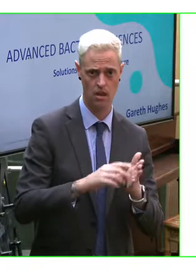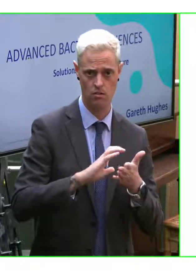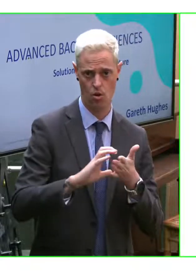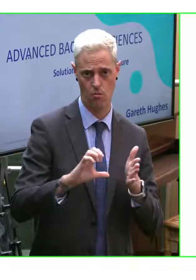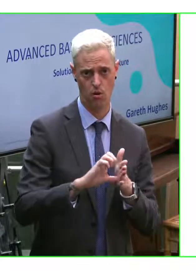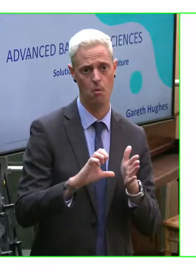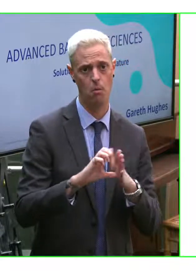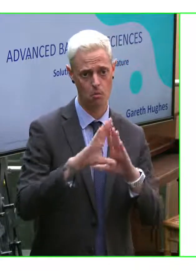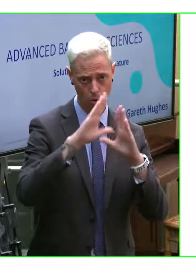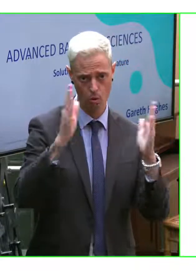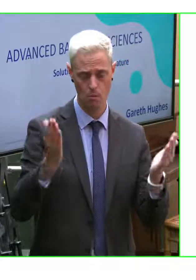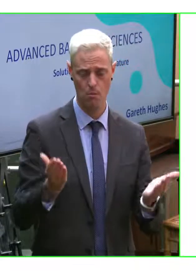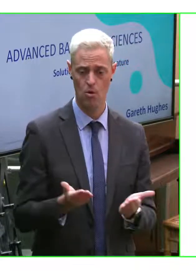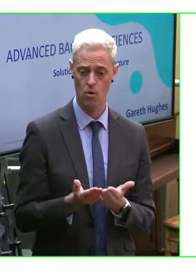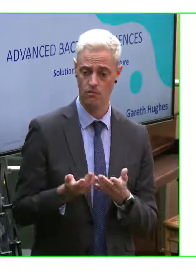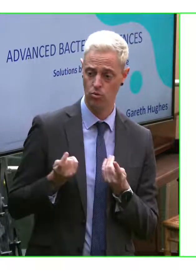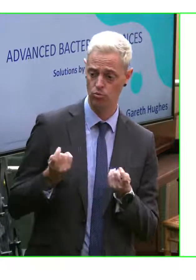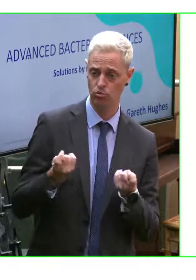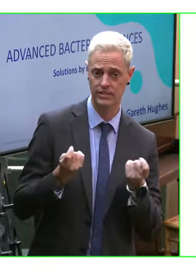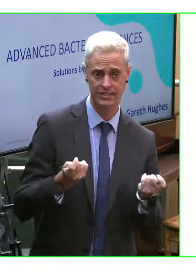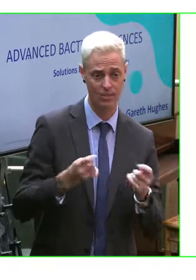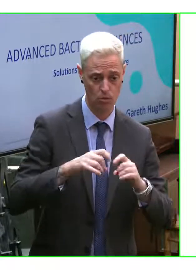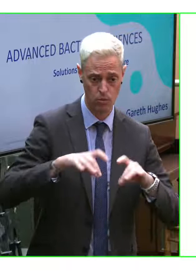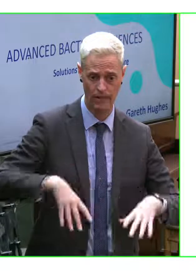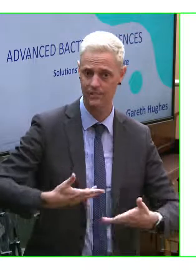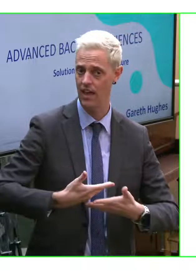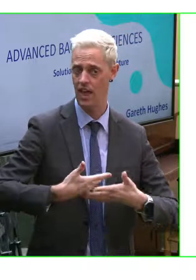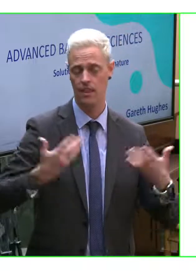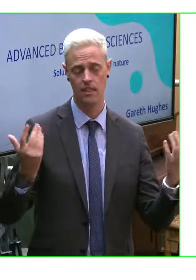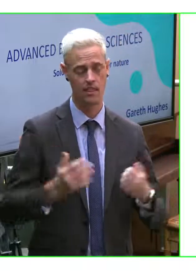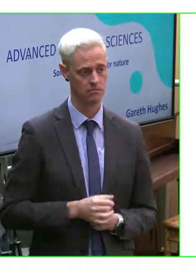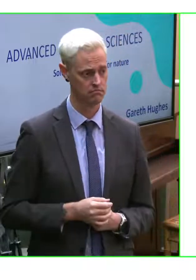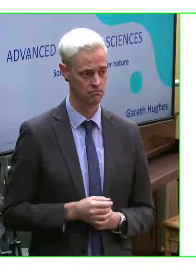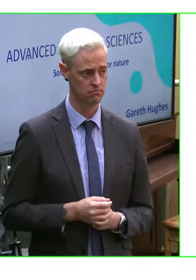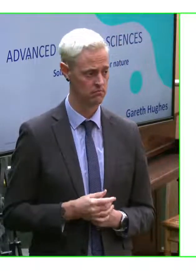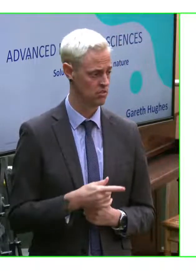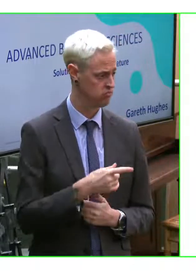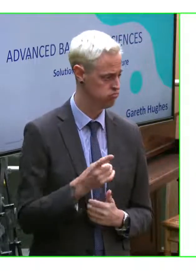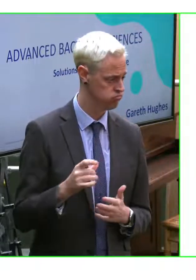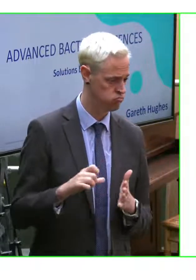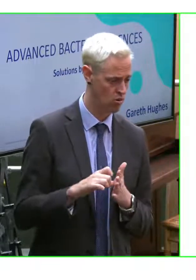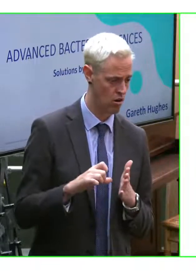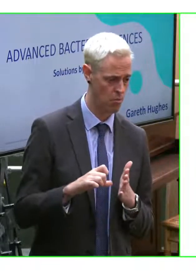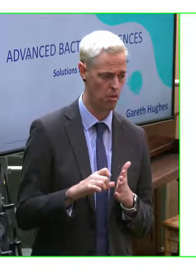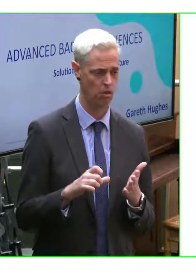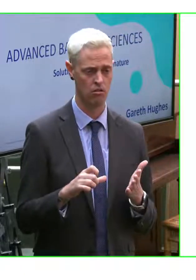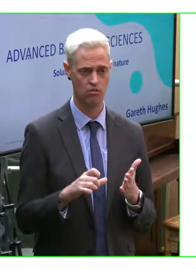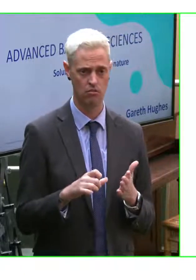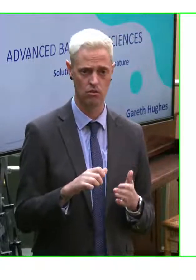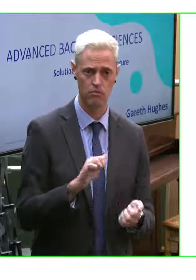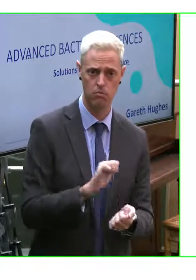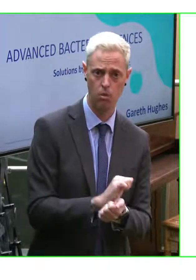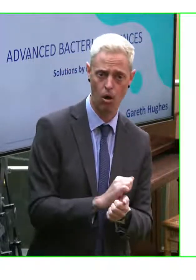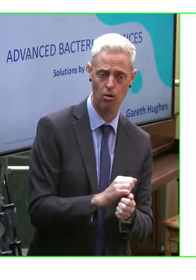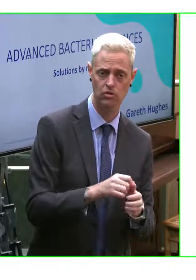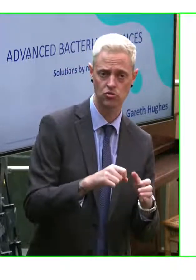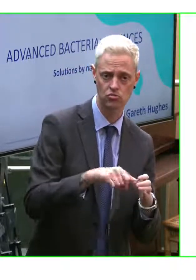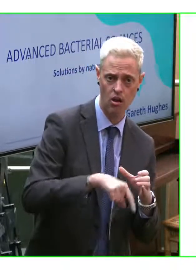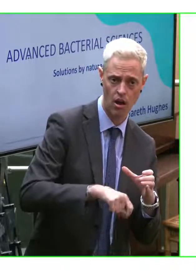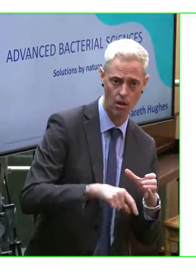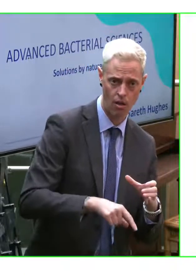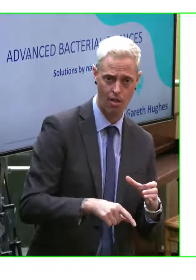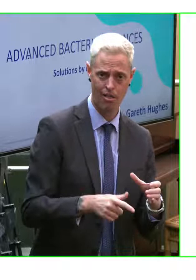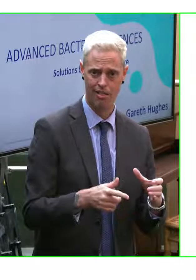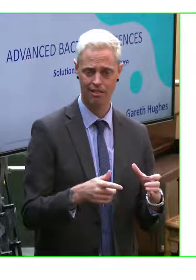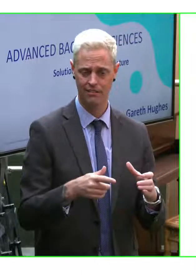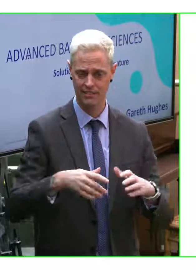how we treat waste of all descriptions. Anybody who's got problems with blocked urinals, with blocked sinks, with